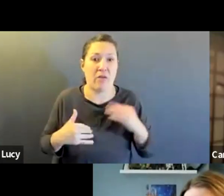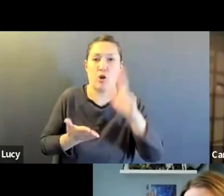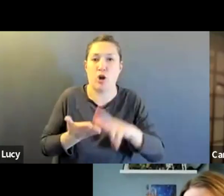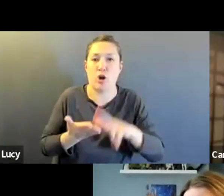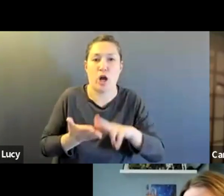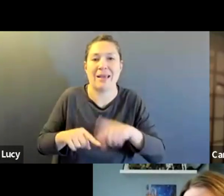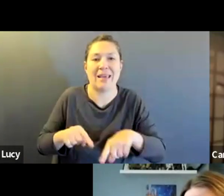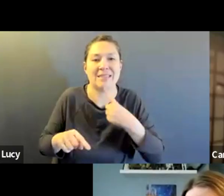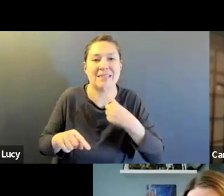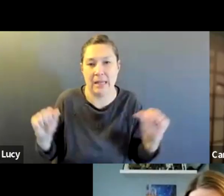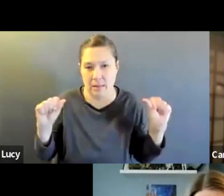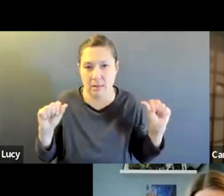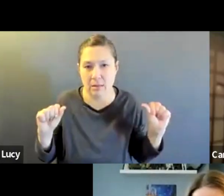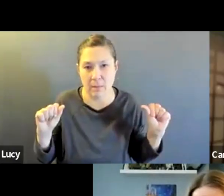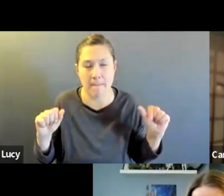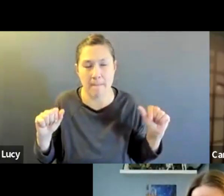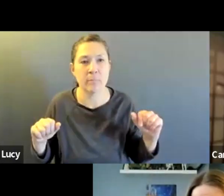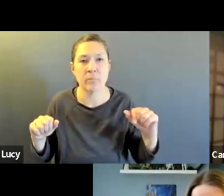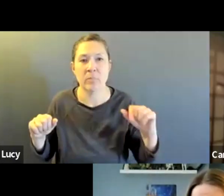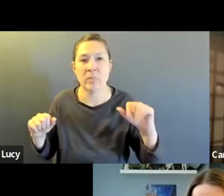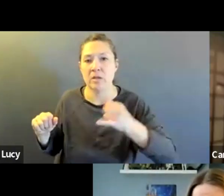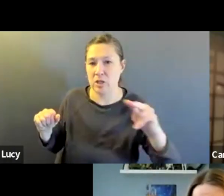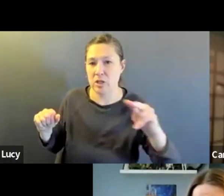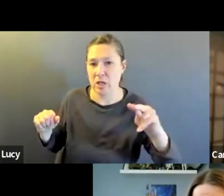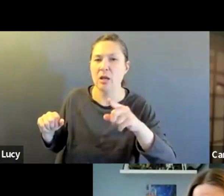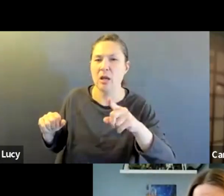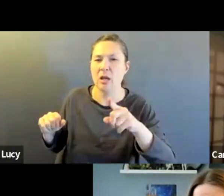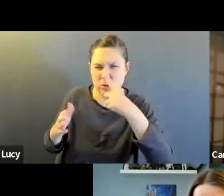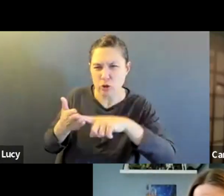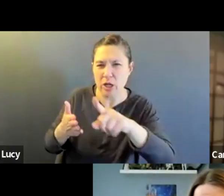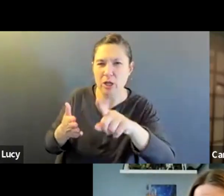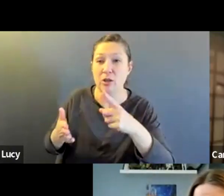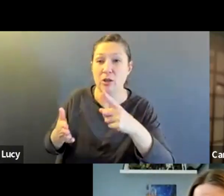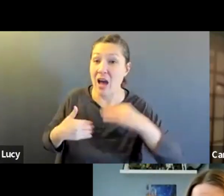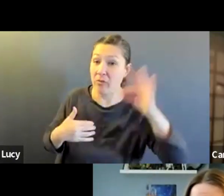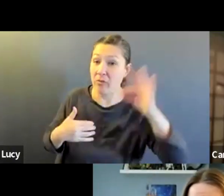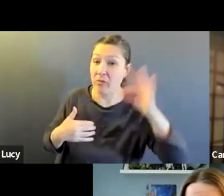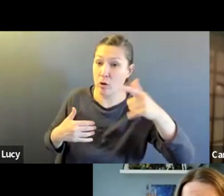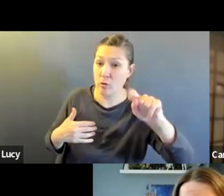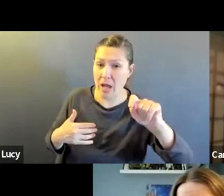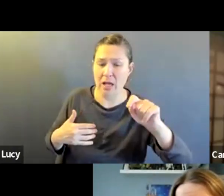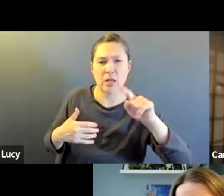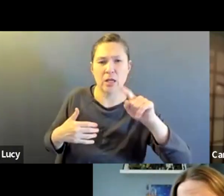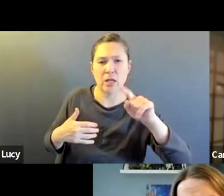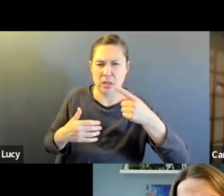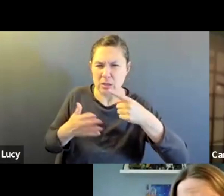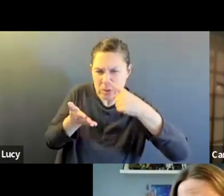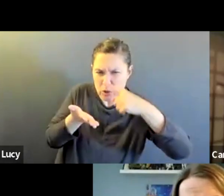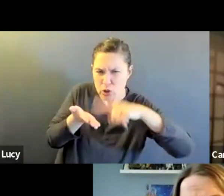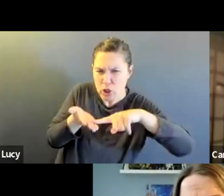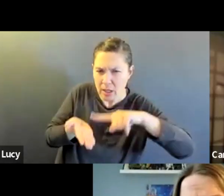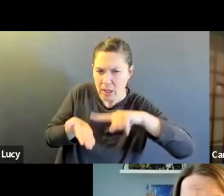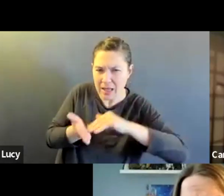So Jessica, just a quick follow-up. You had some good advice, which is if you have a federal grant, to stay on top of what you're entitled to. If you get this letter, kind